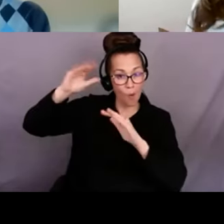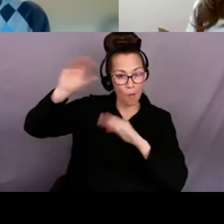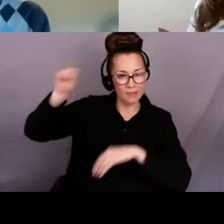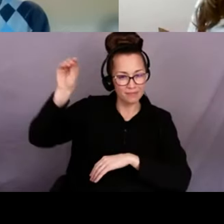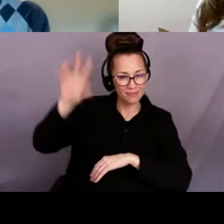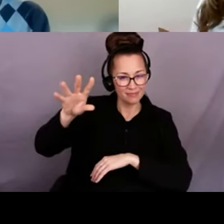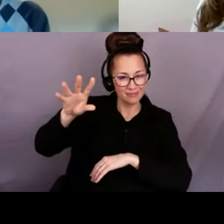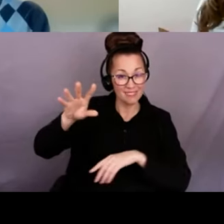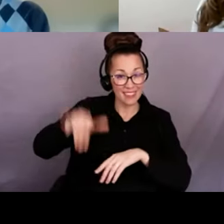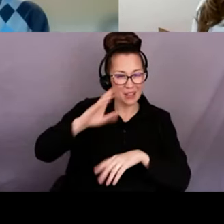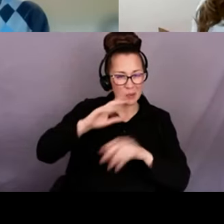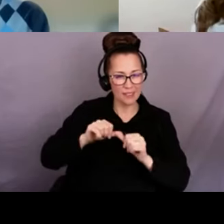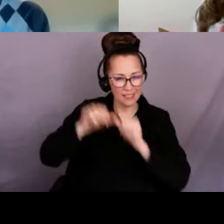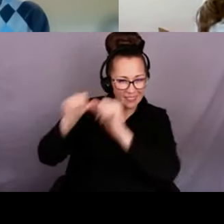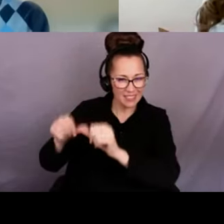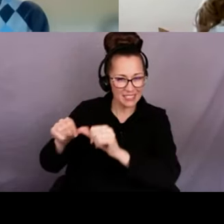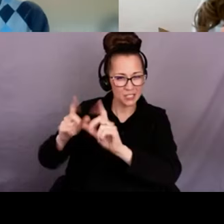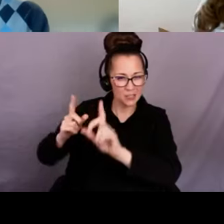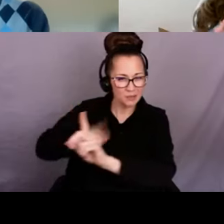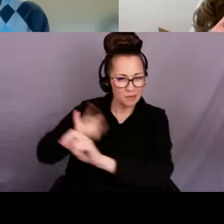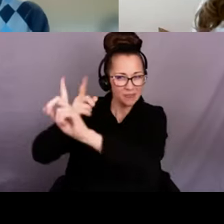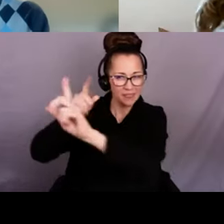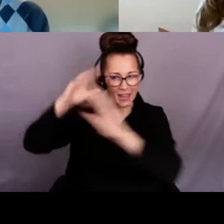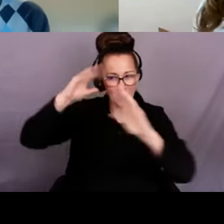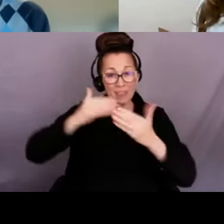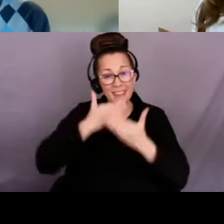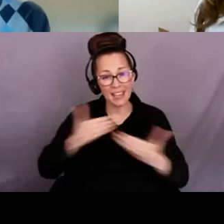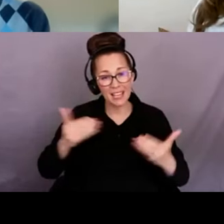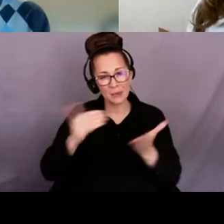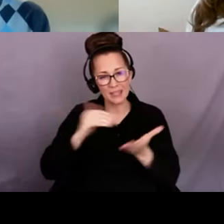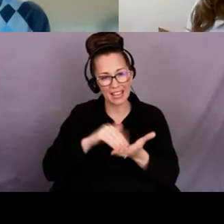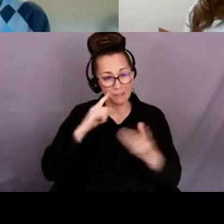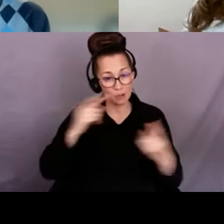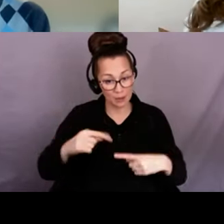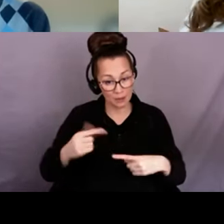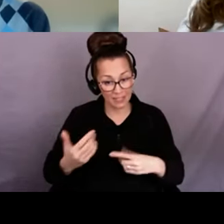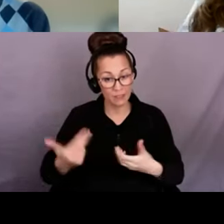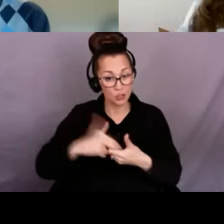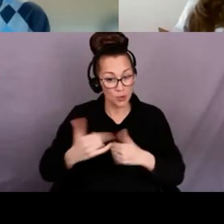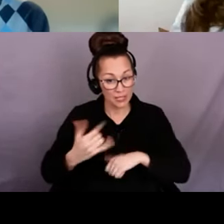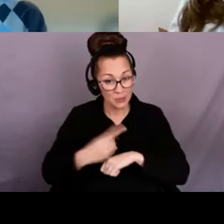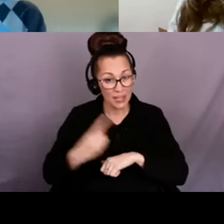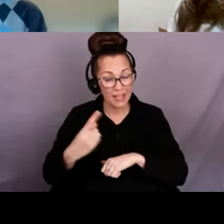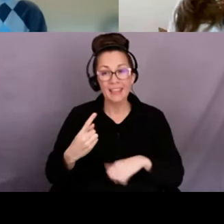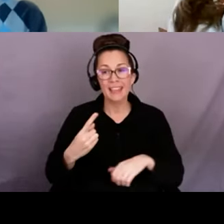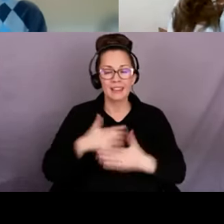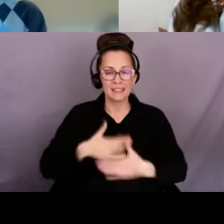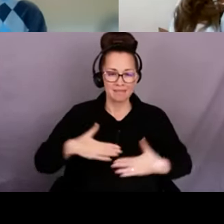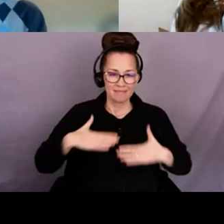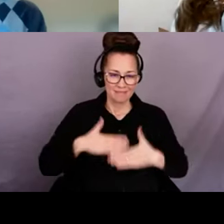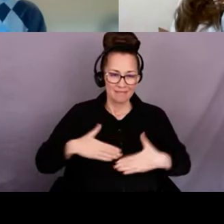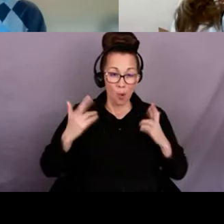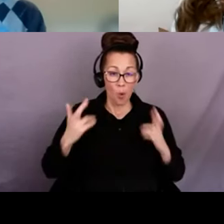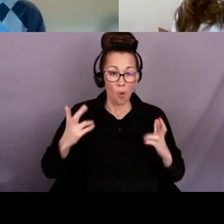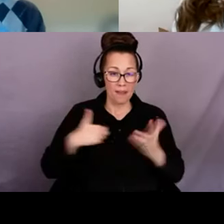what's going to keep all of us going. That being said, thank you again for being here. and it's been a pleasure, and I hope I've